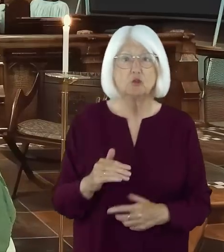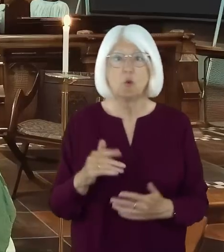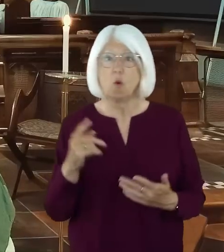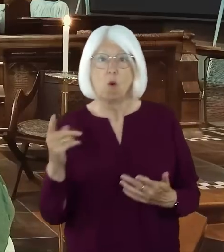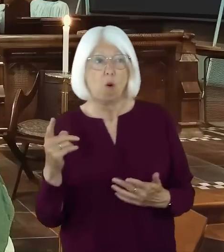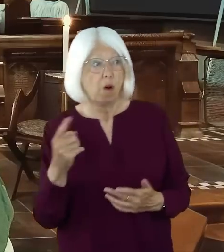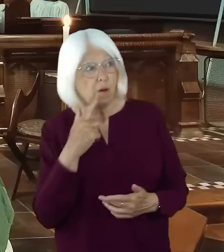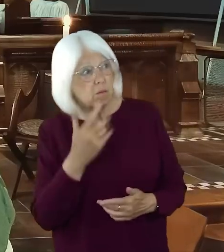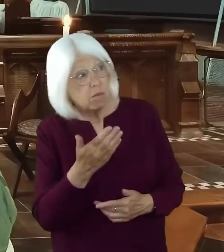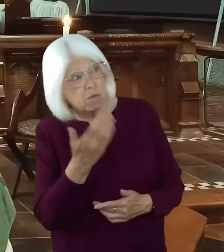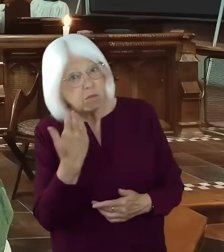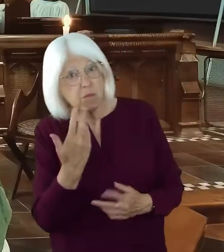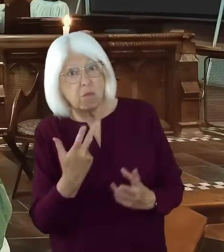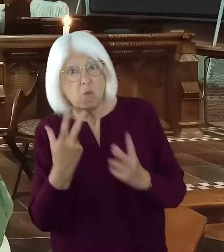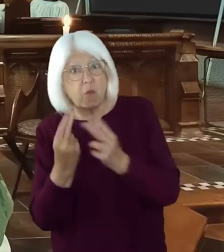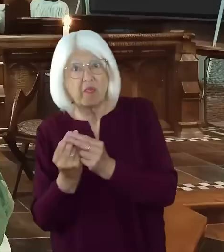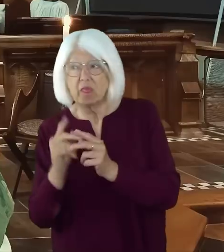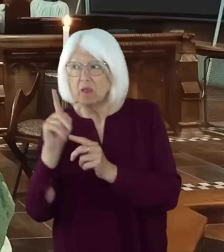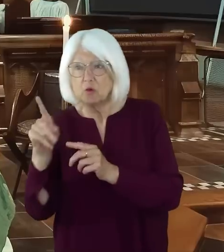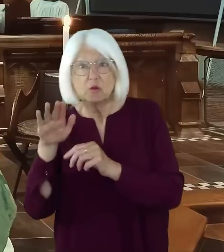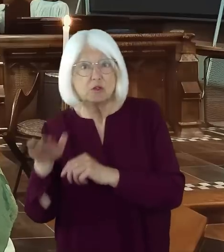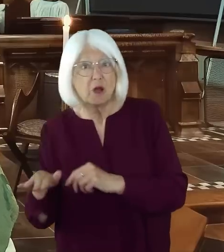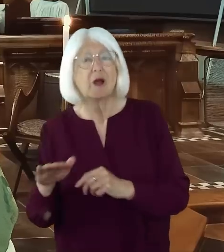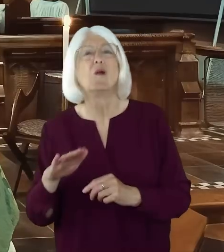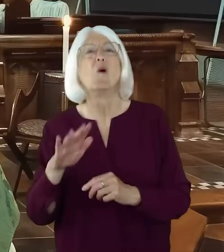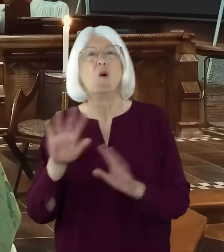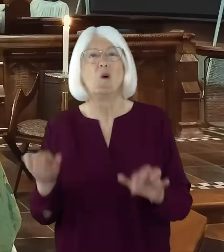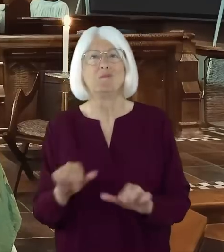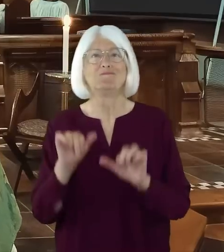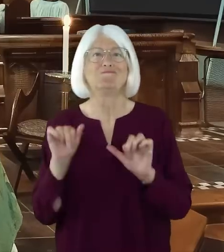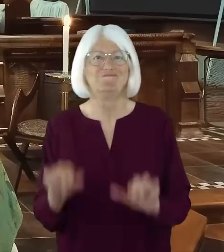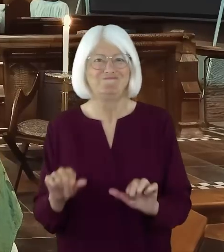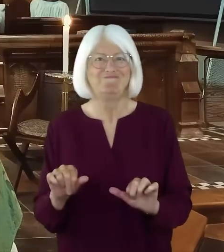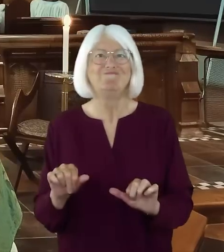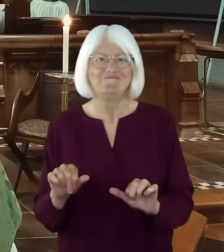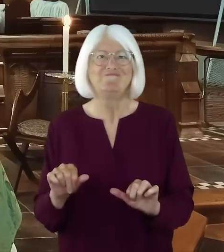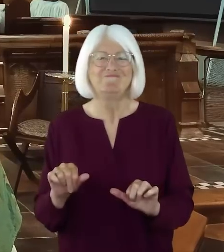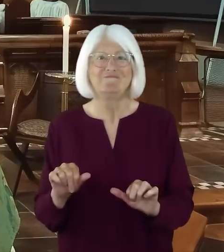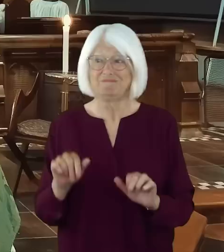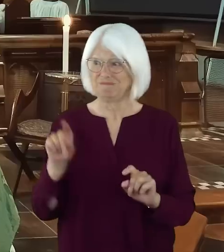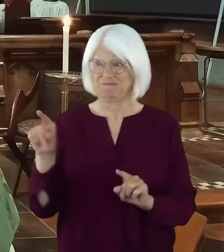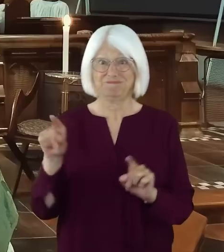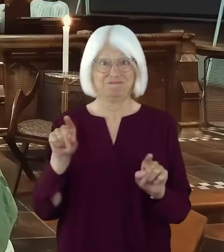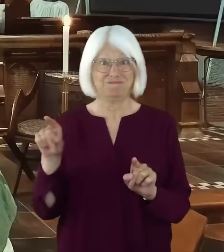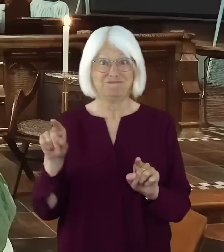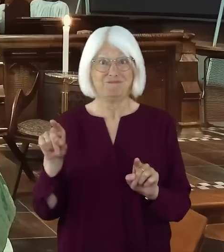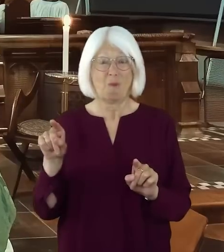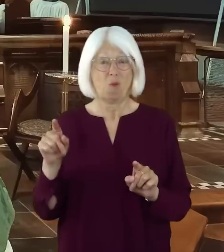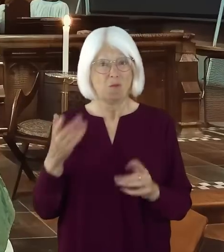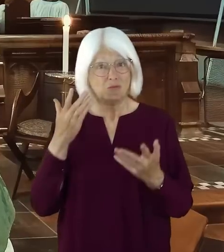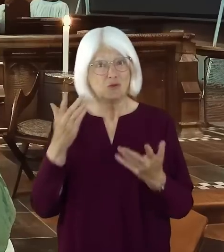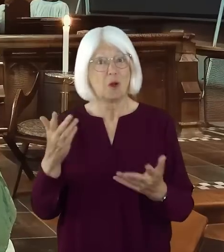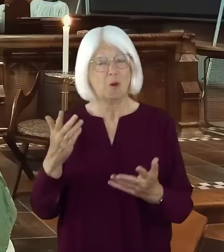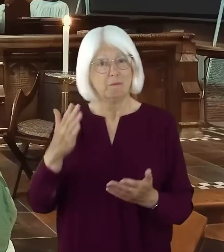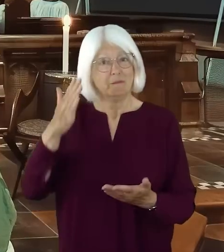garment, by having him come to the child, all will be well. They show their faith and their